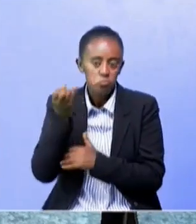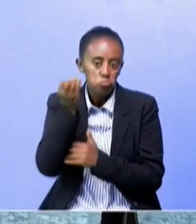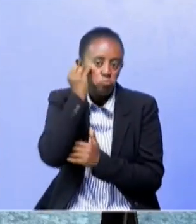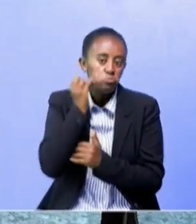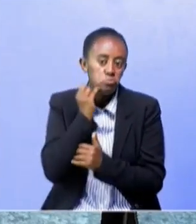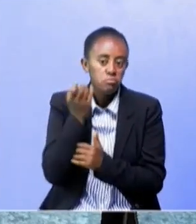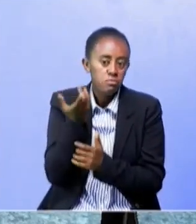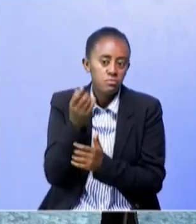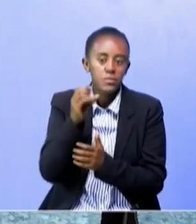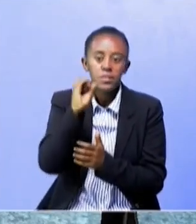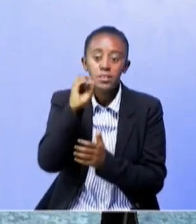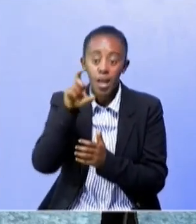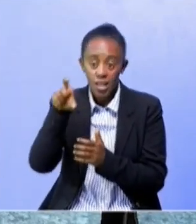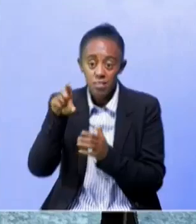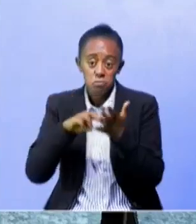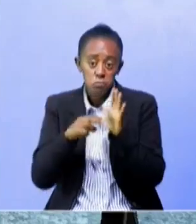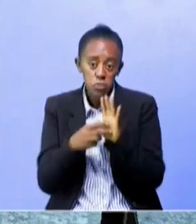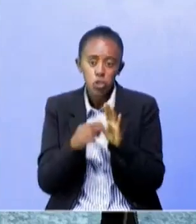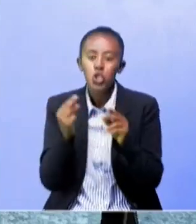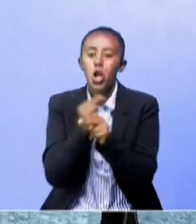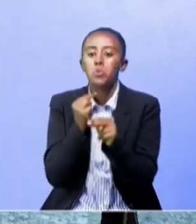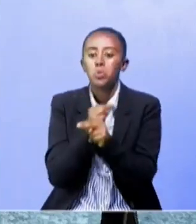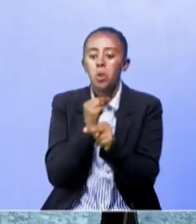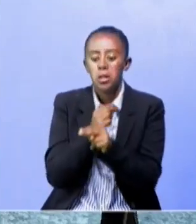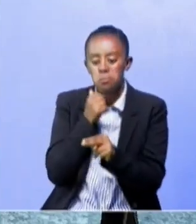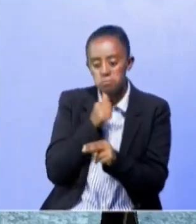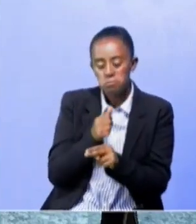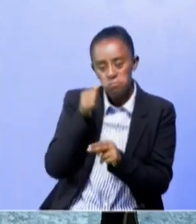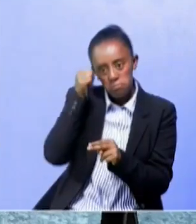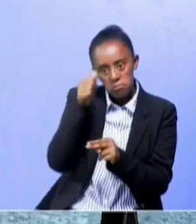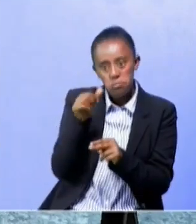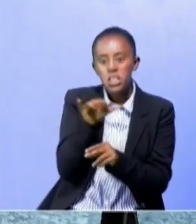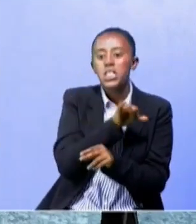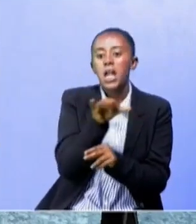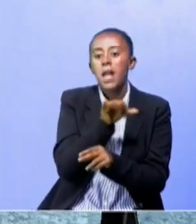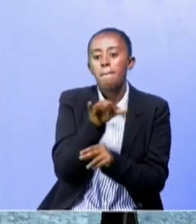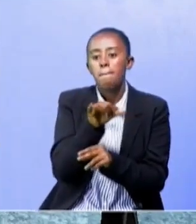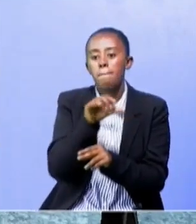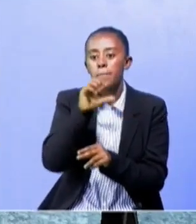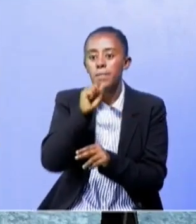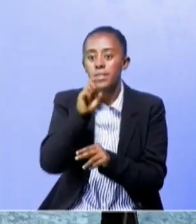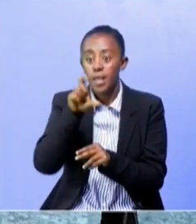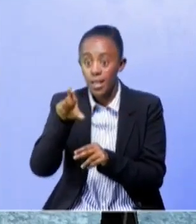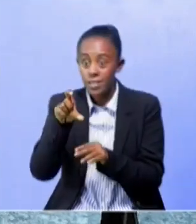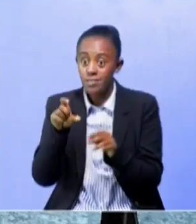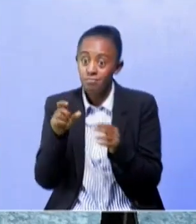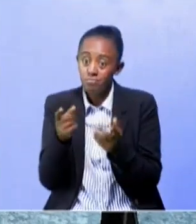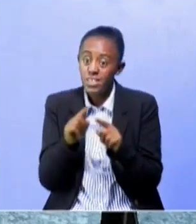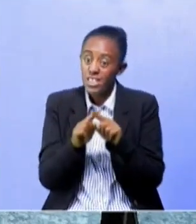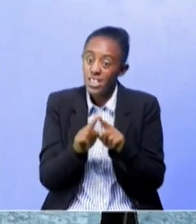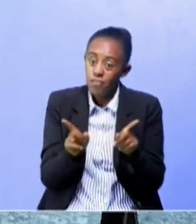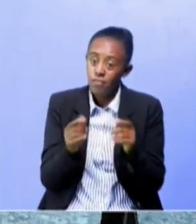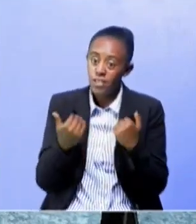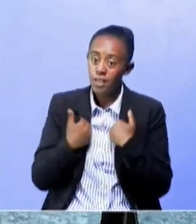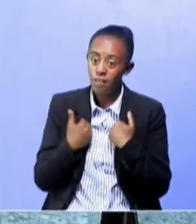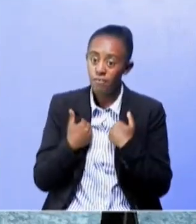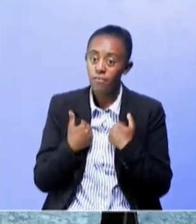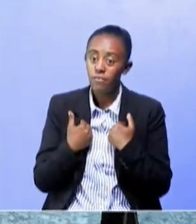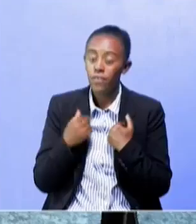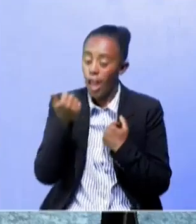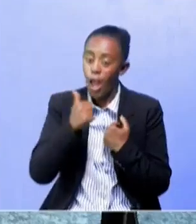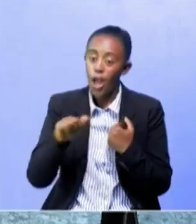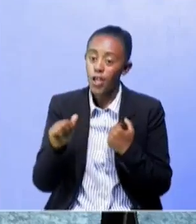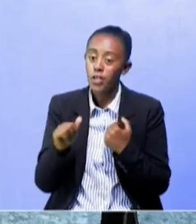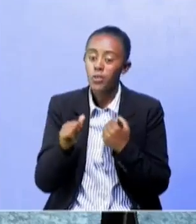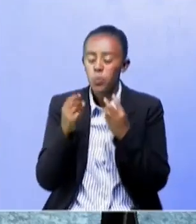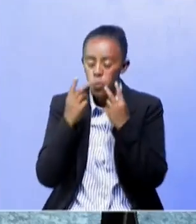Sex means that is natural one. That is the only difference, of course. They are synonym. But still now, there is a difference too. Anyways,